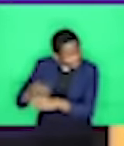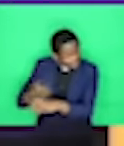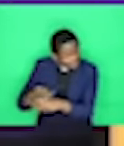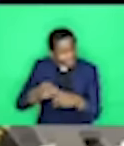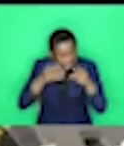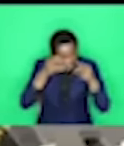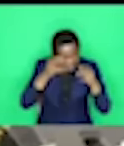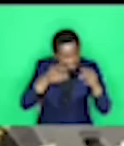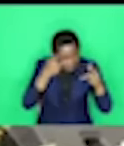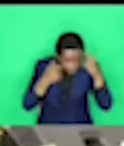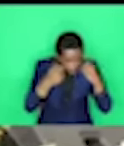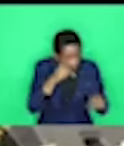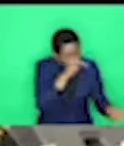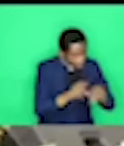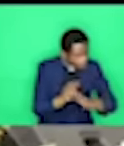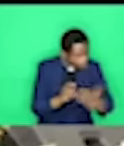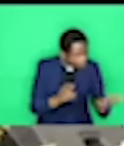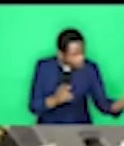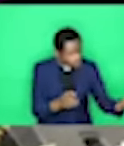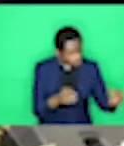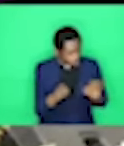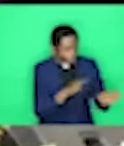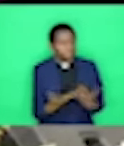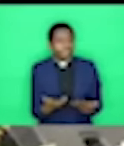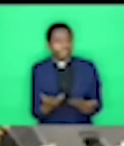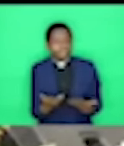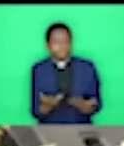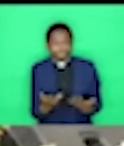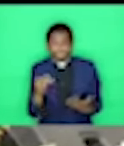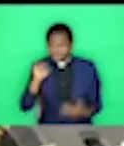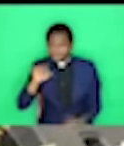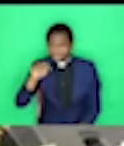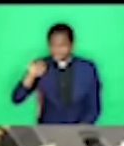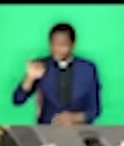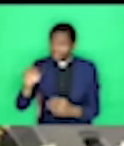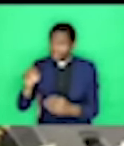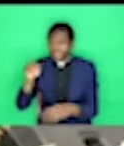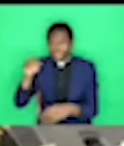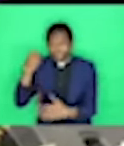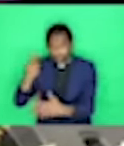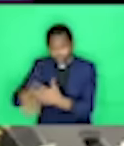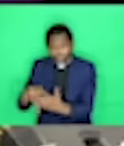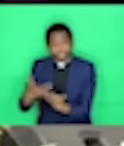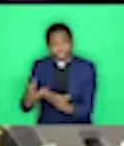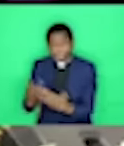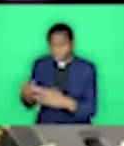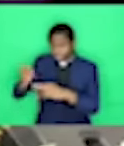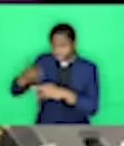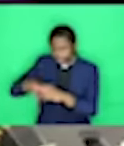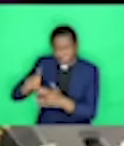Now inflation is the indicators of what is going on inside the land. The friend inflation,